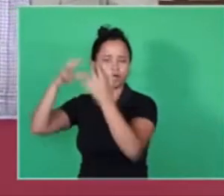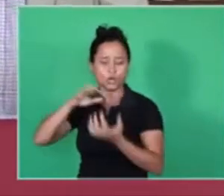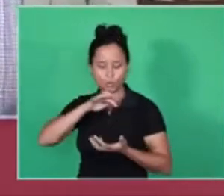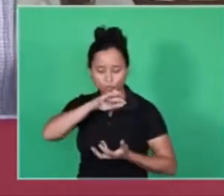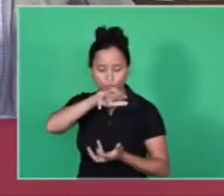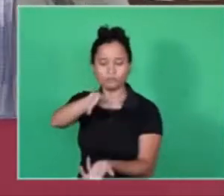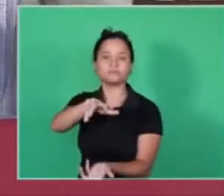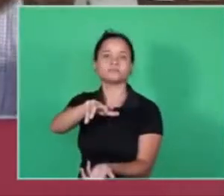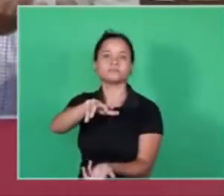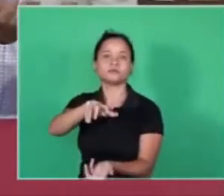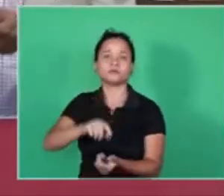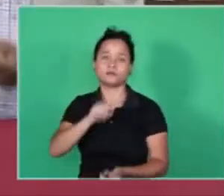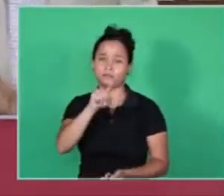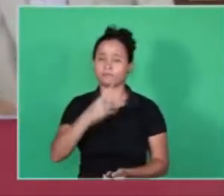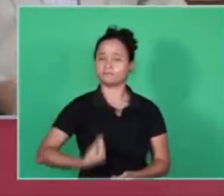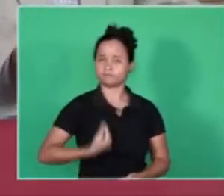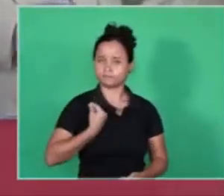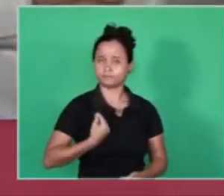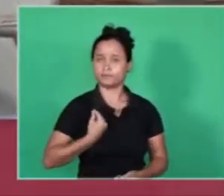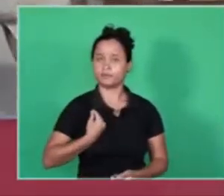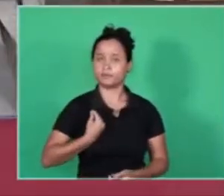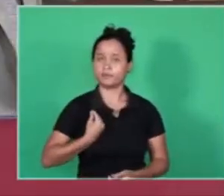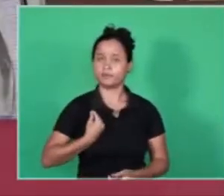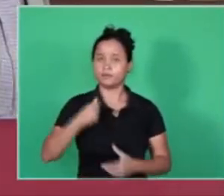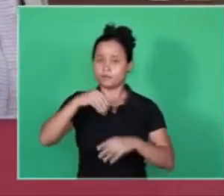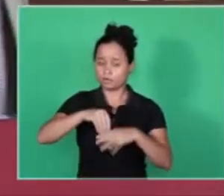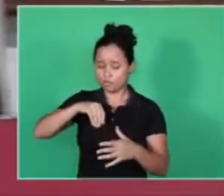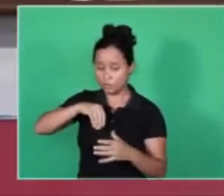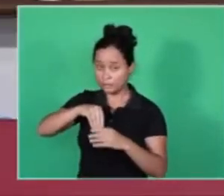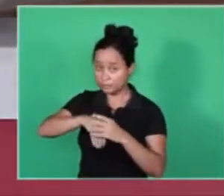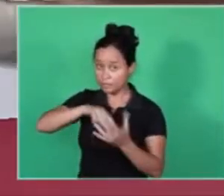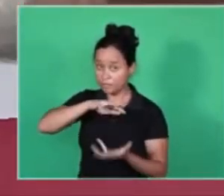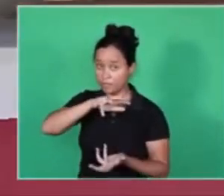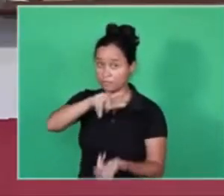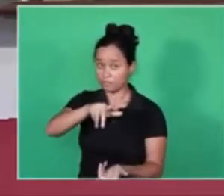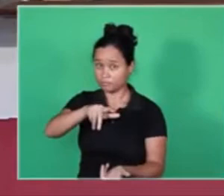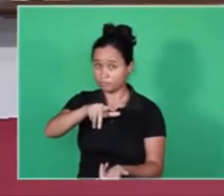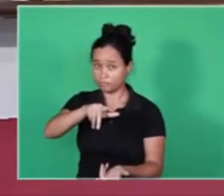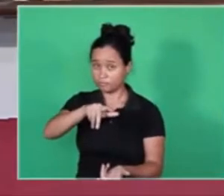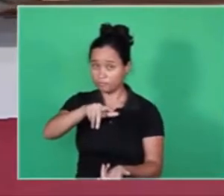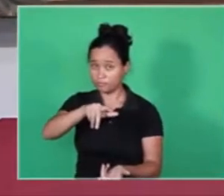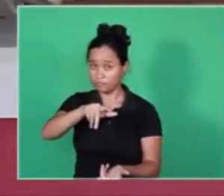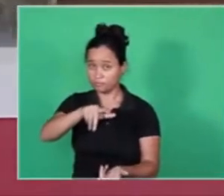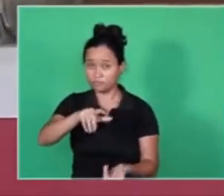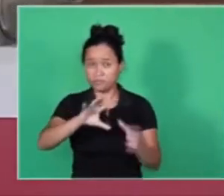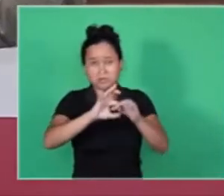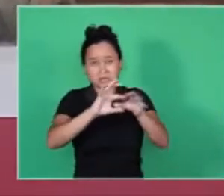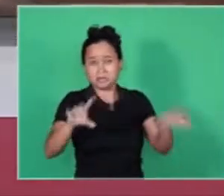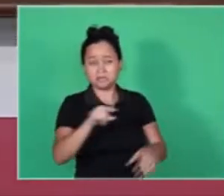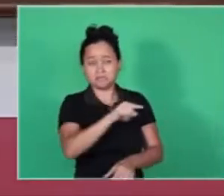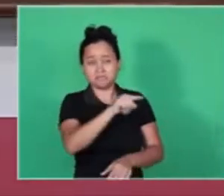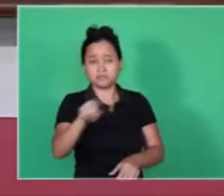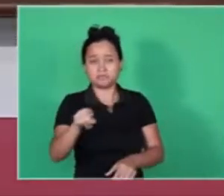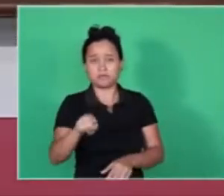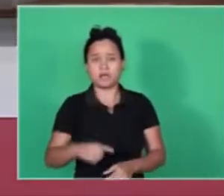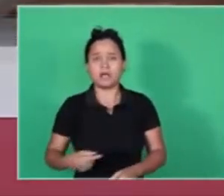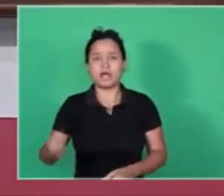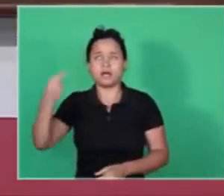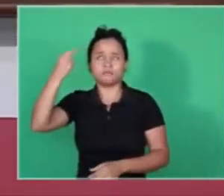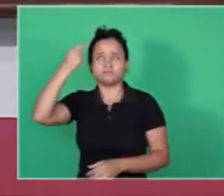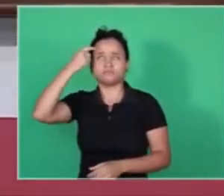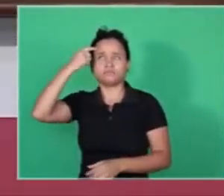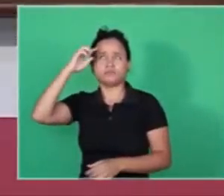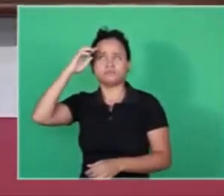where you live. You live in the world. It's available to you. You can